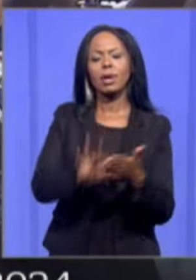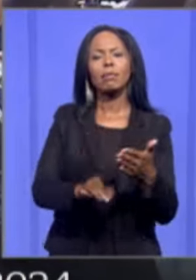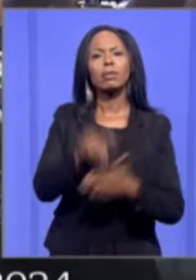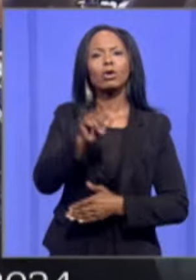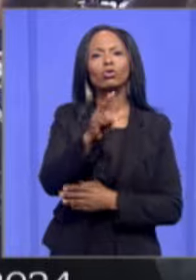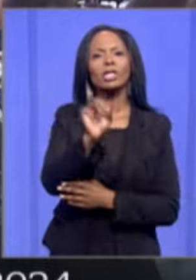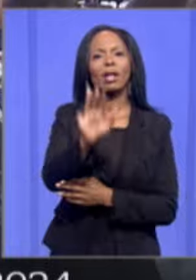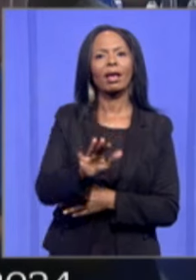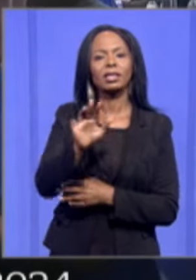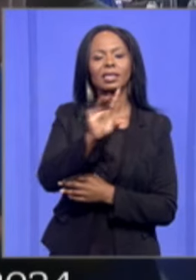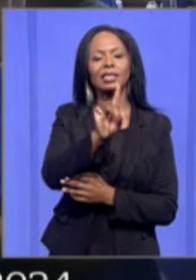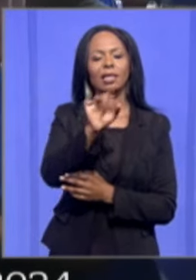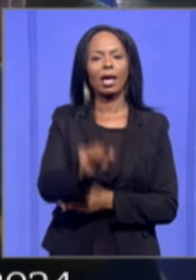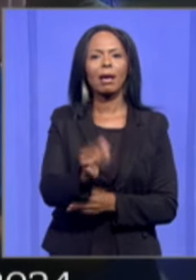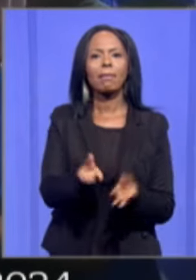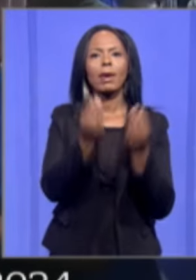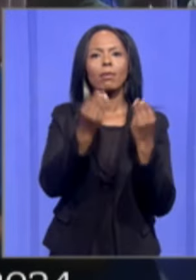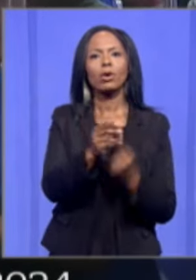2019, DA e bone divoutu di le